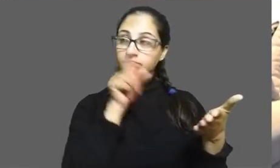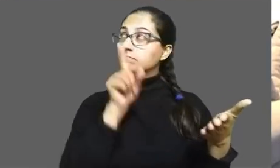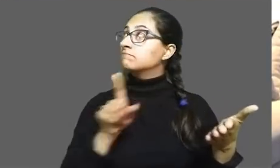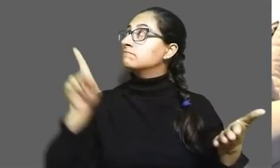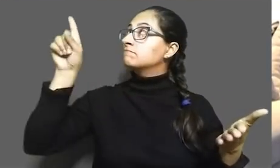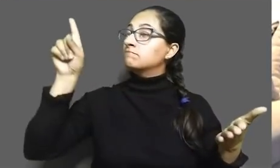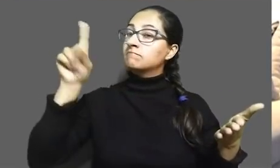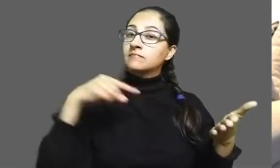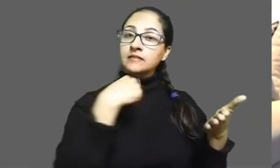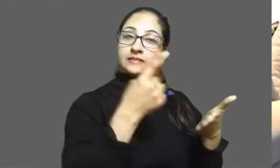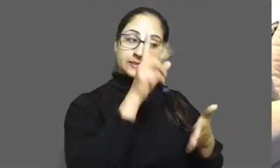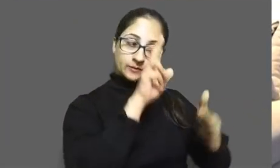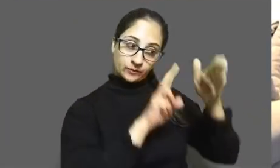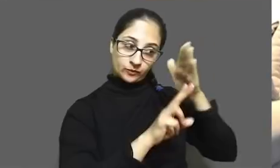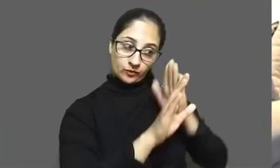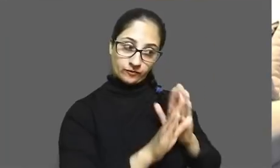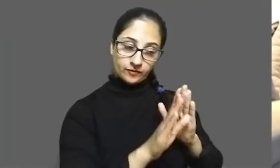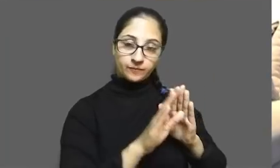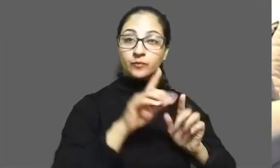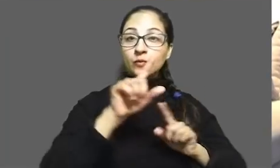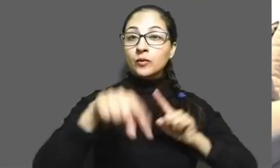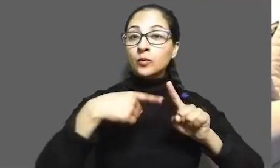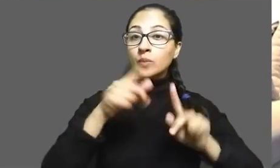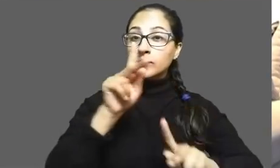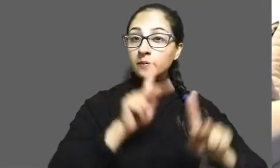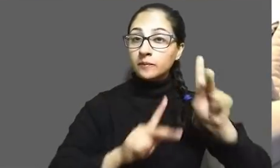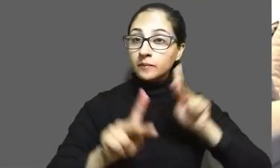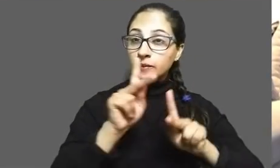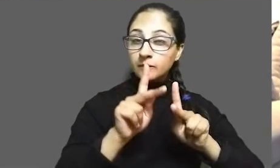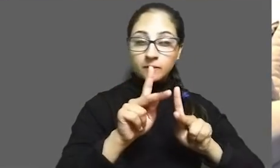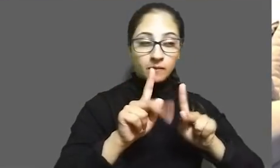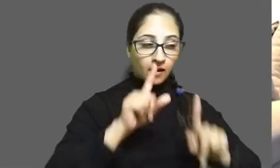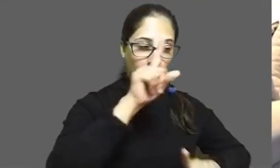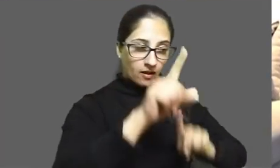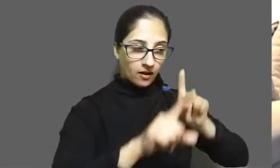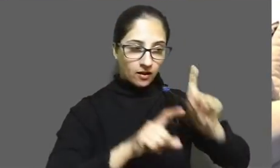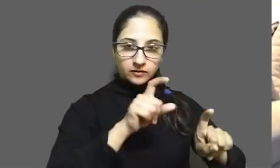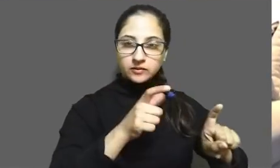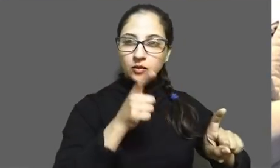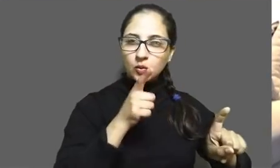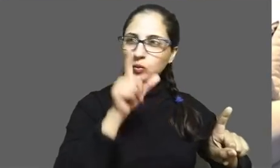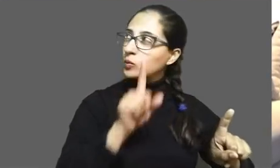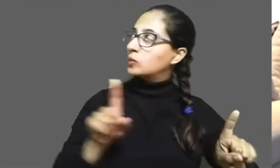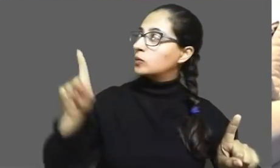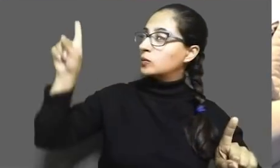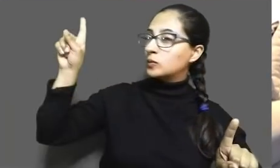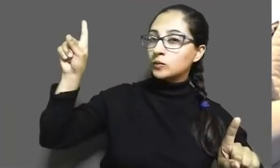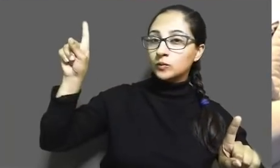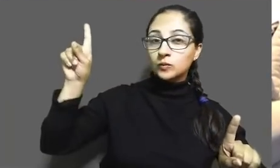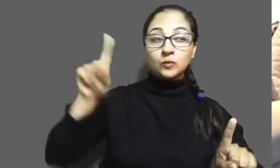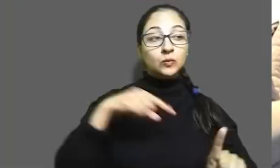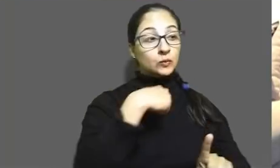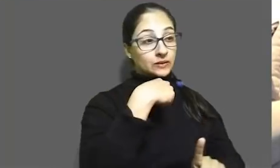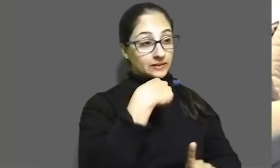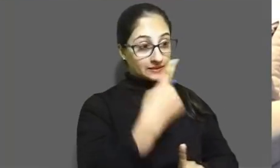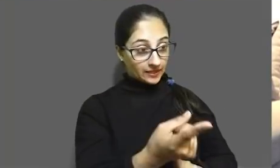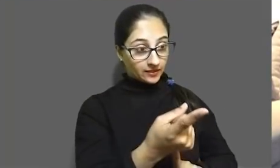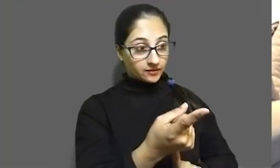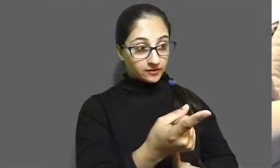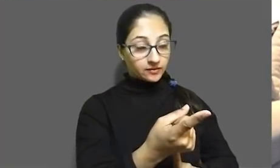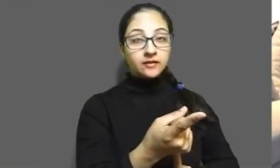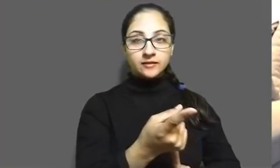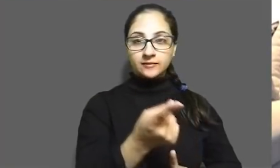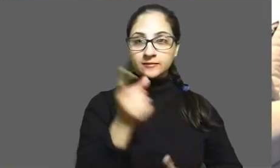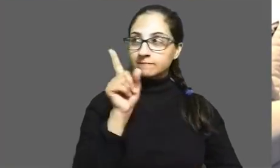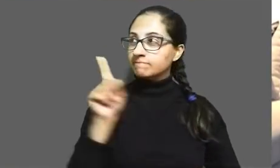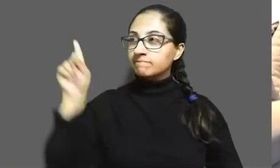Allah says, "O Prophet, when my servants ask you about me, then tell them I